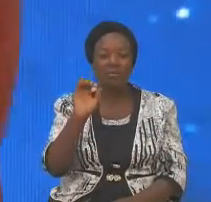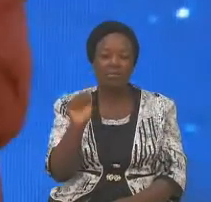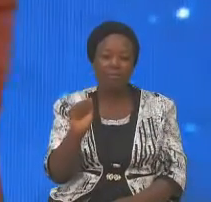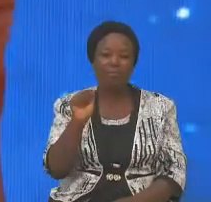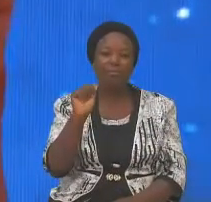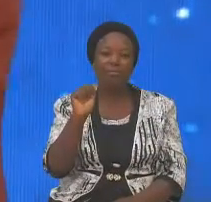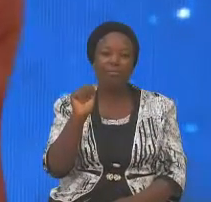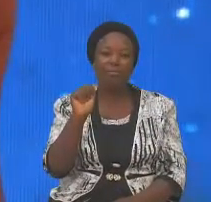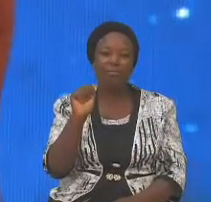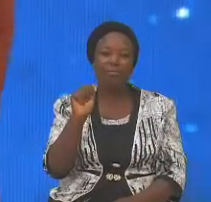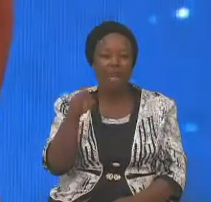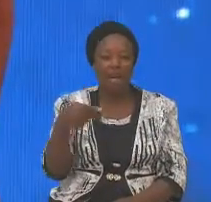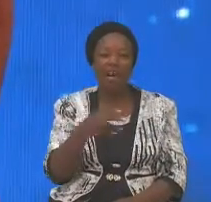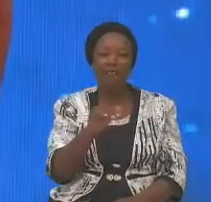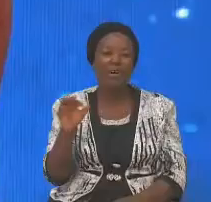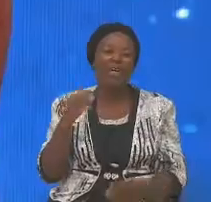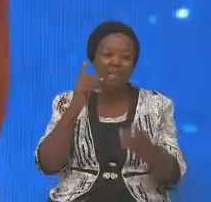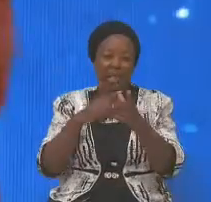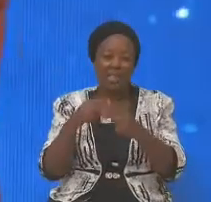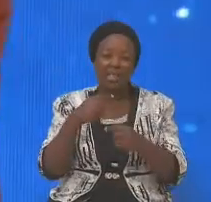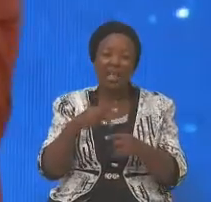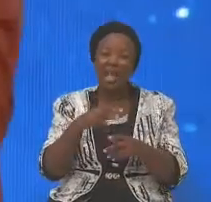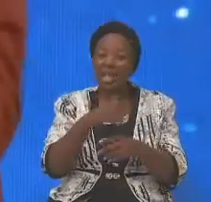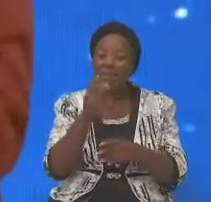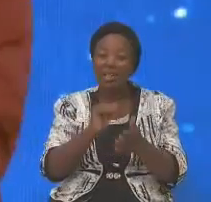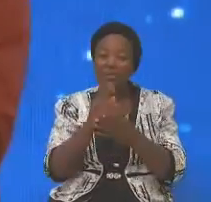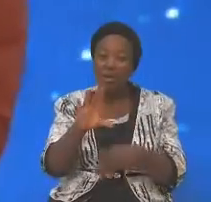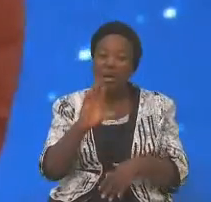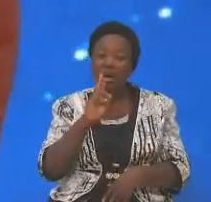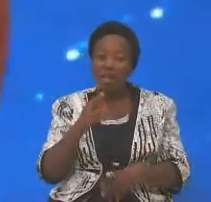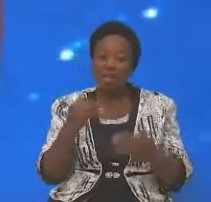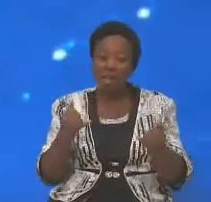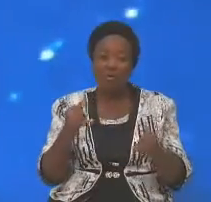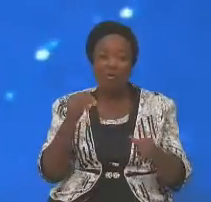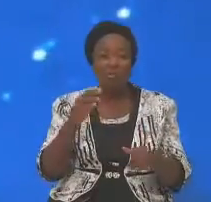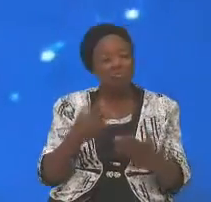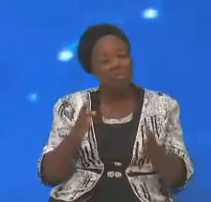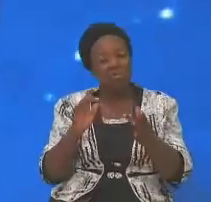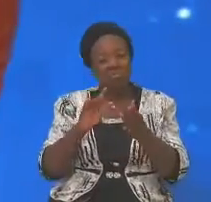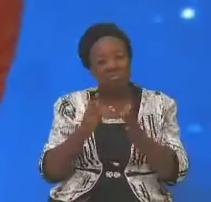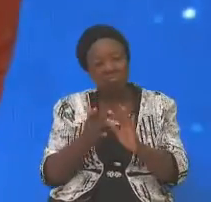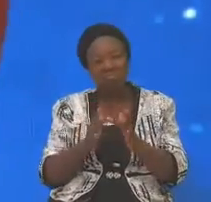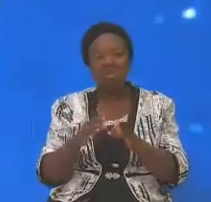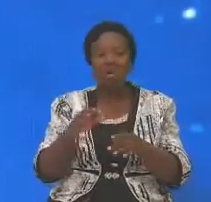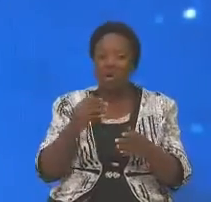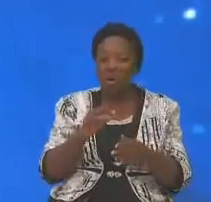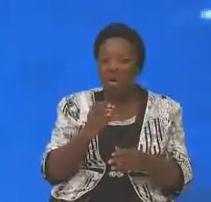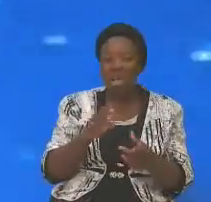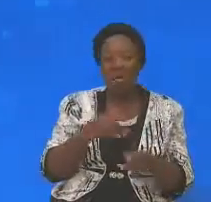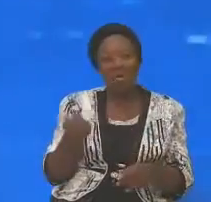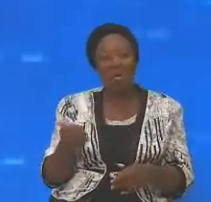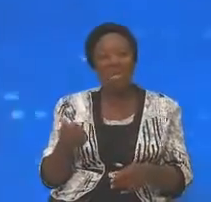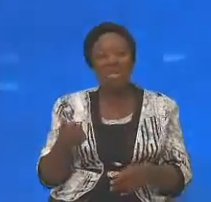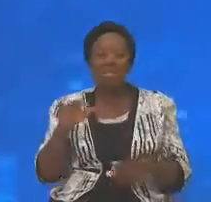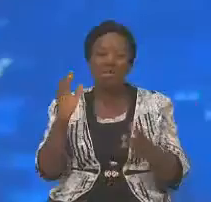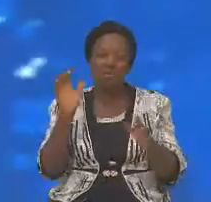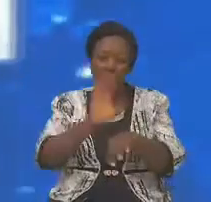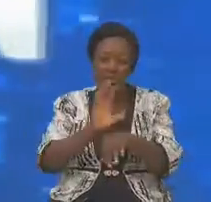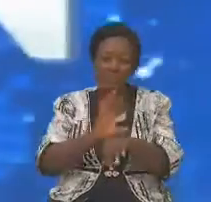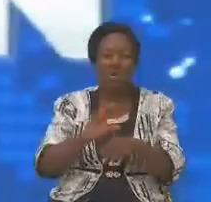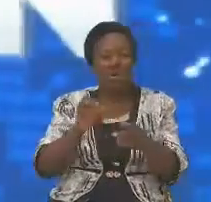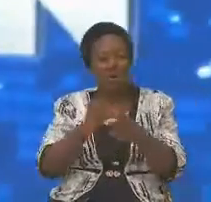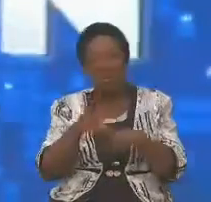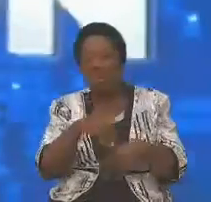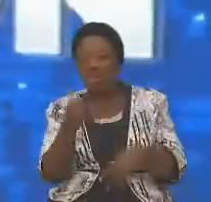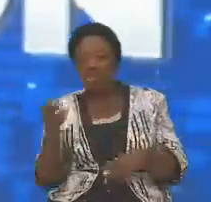Calvary and all the victory from Calvary and all the peace from Calvary and the presence of God that is given to us